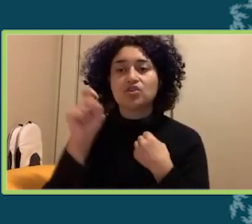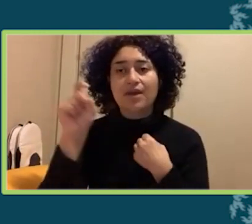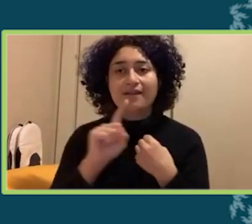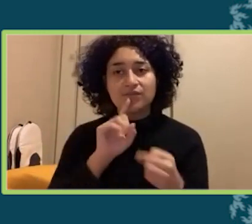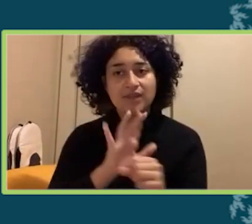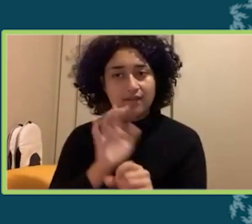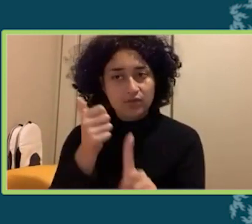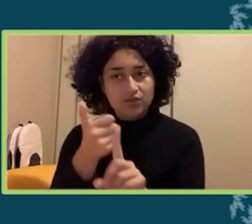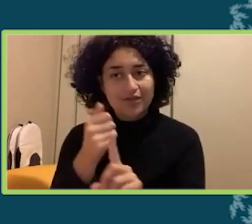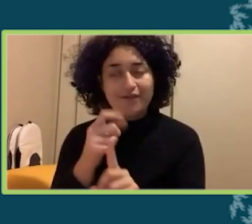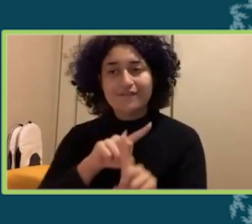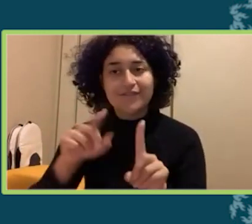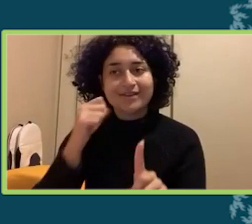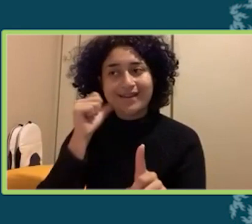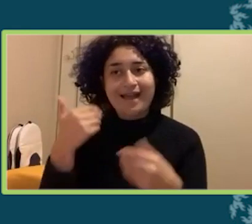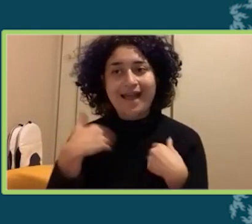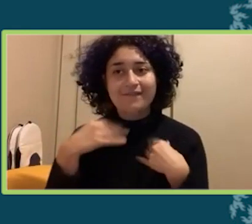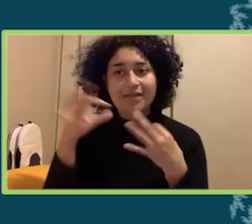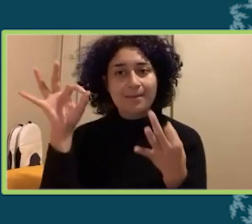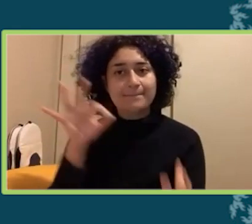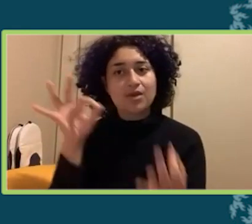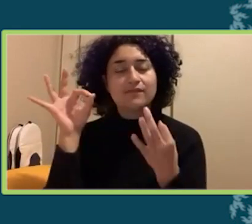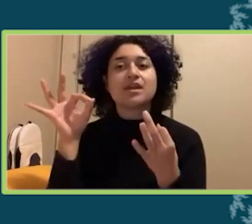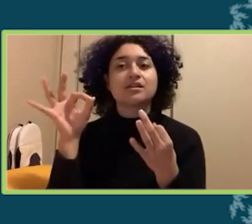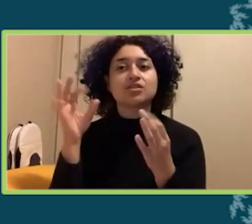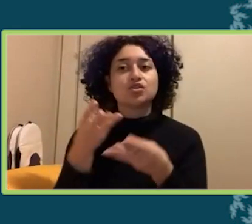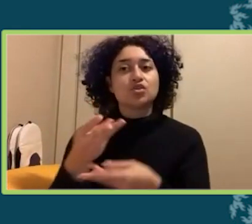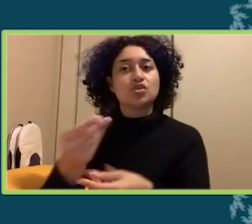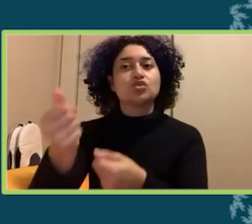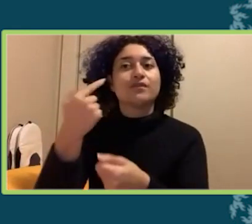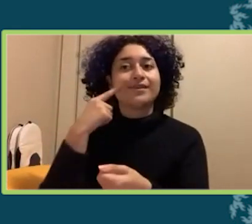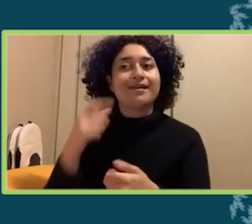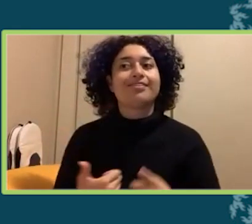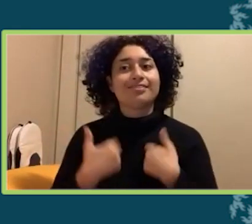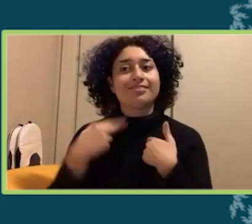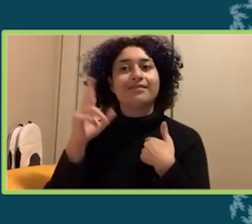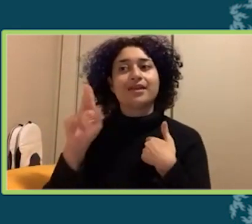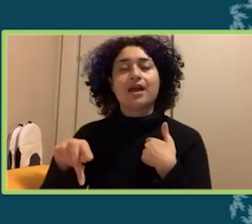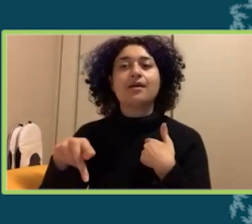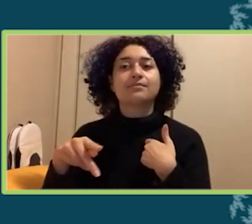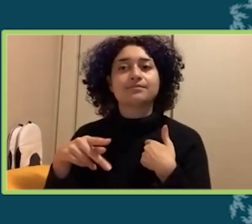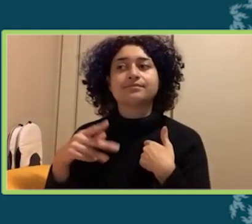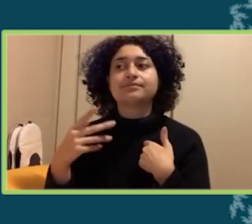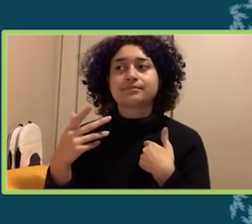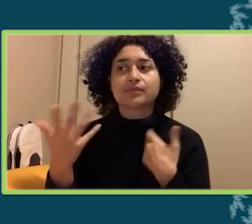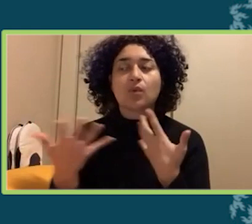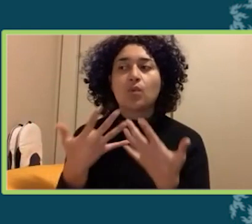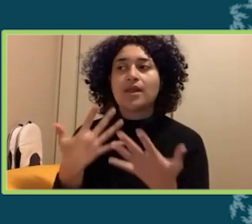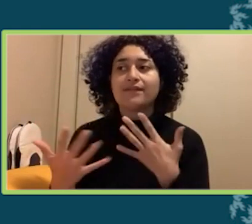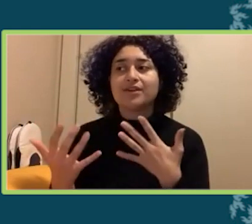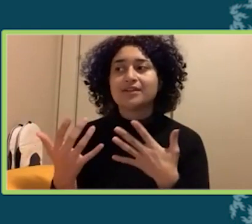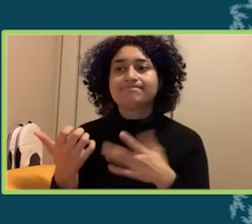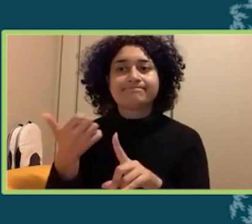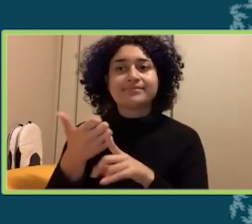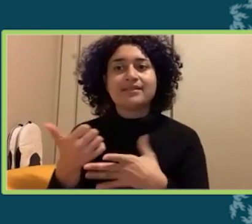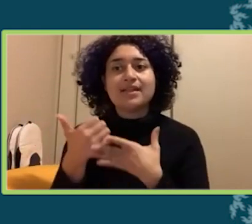for not having the perfect solution, for not living up to whatever self-help book says that you should have, like, not even something like The